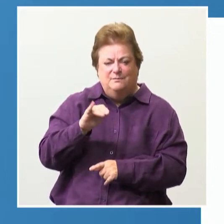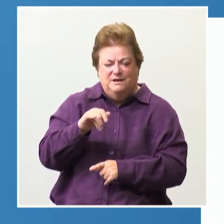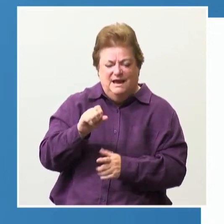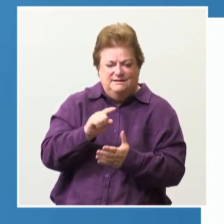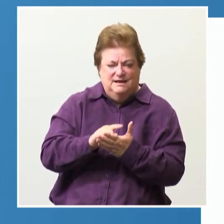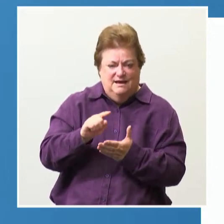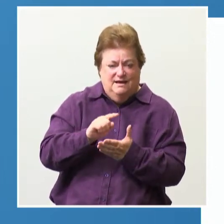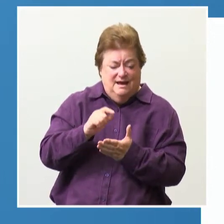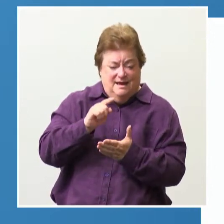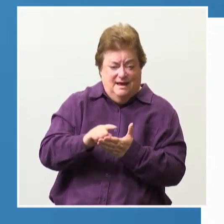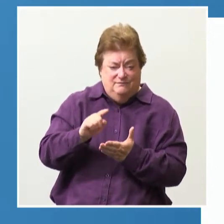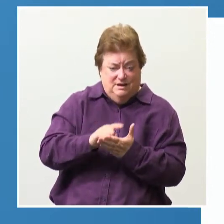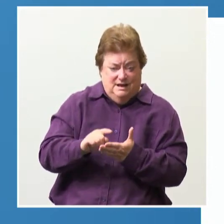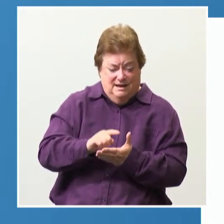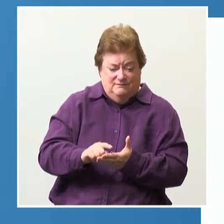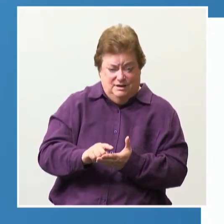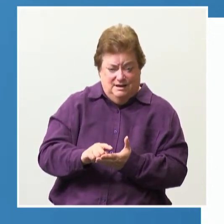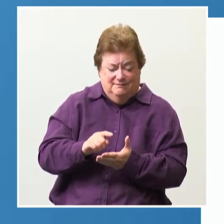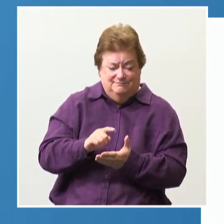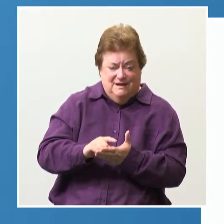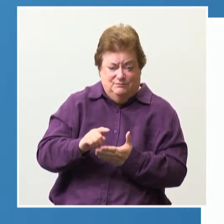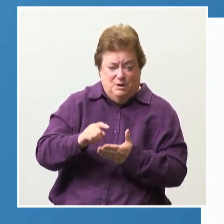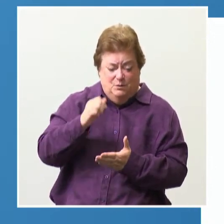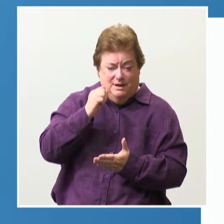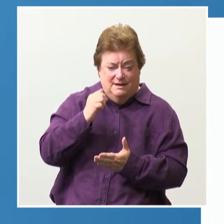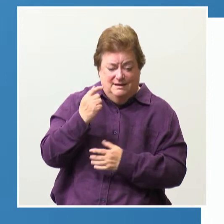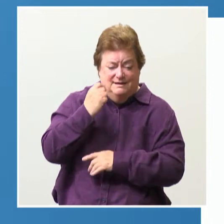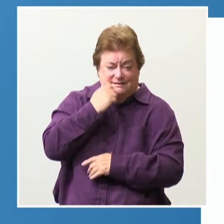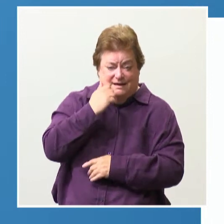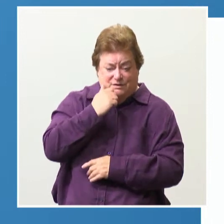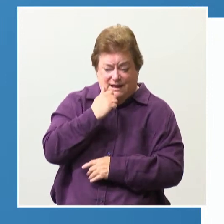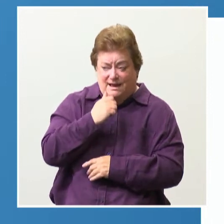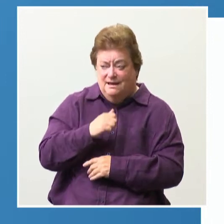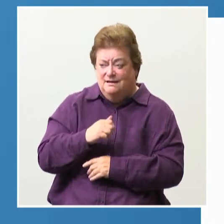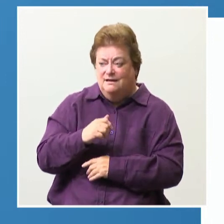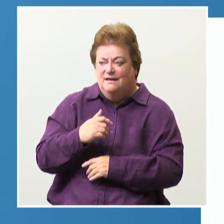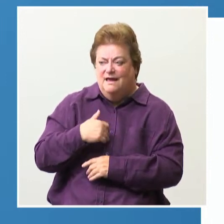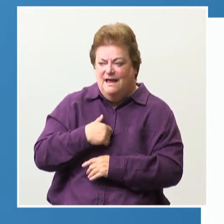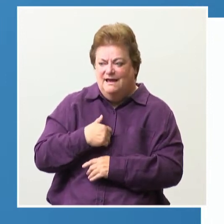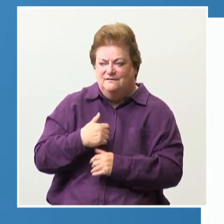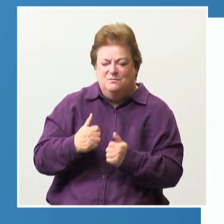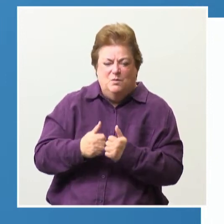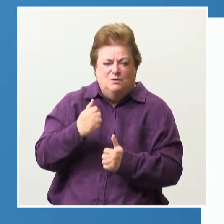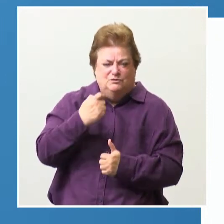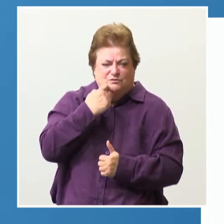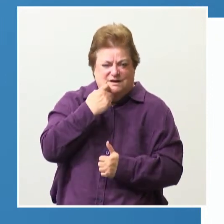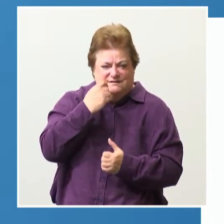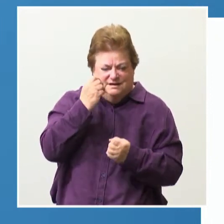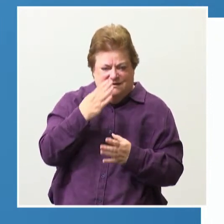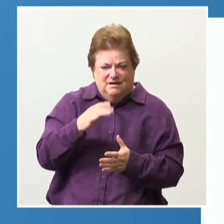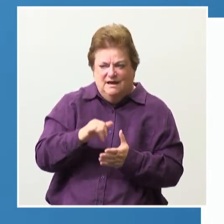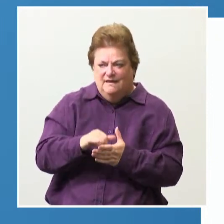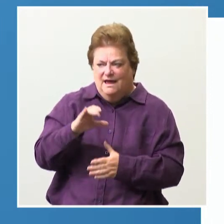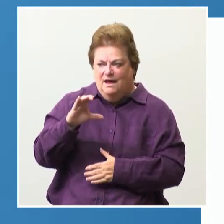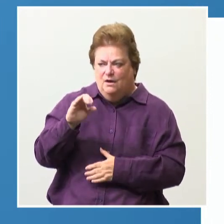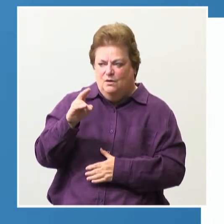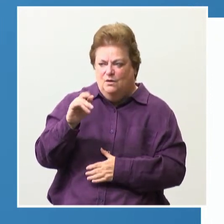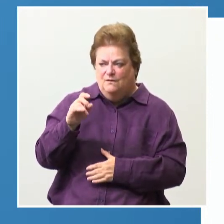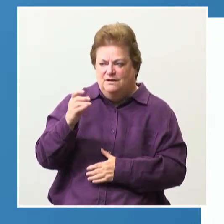every weekday that include the latest data and information. These are all posted at